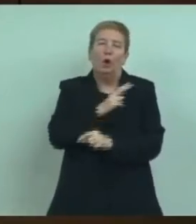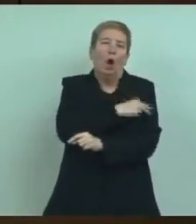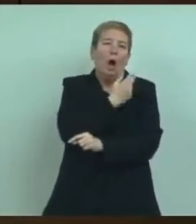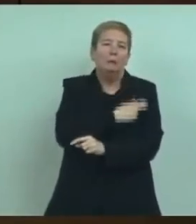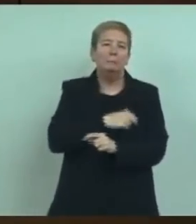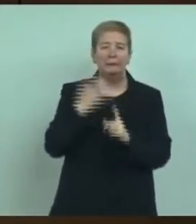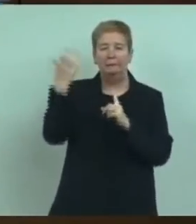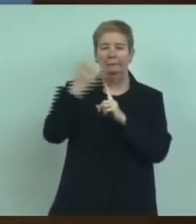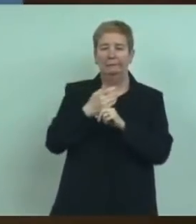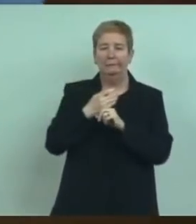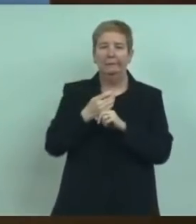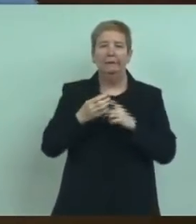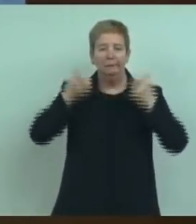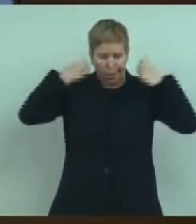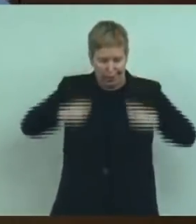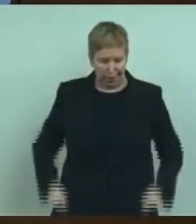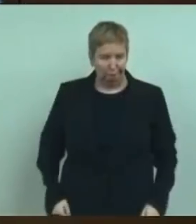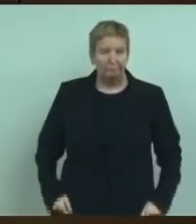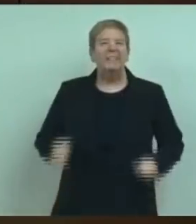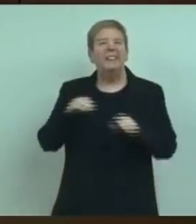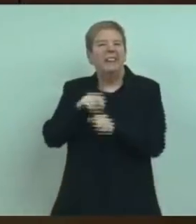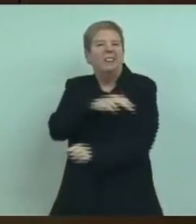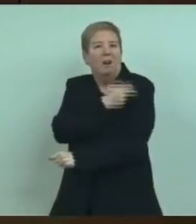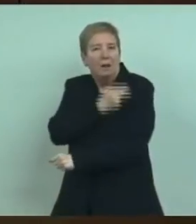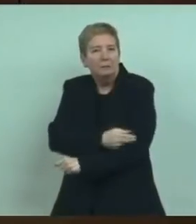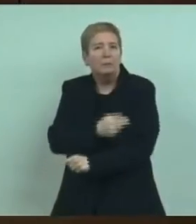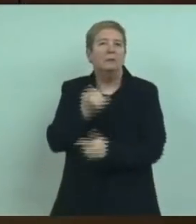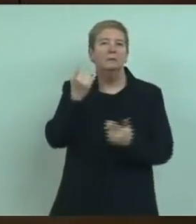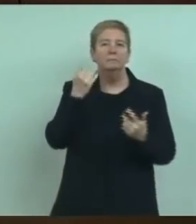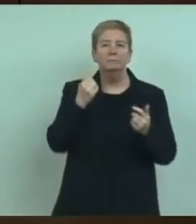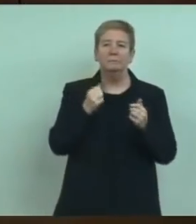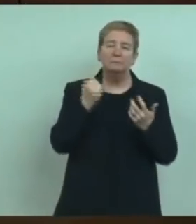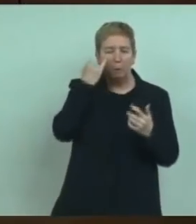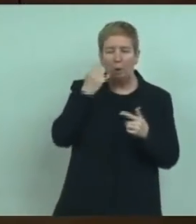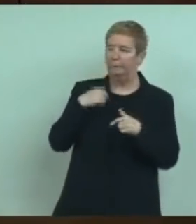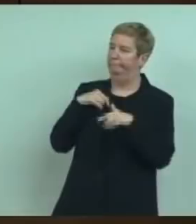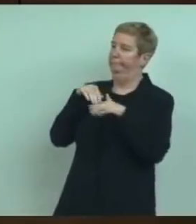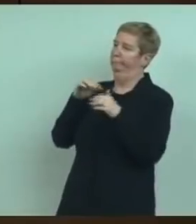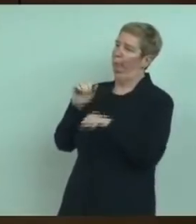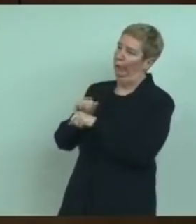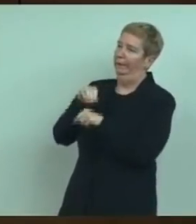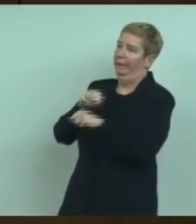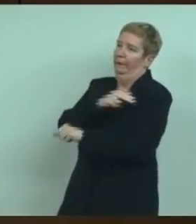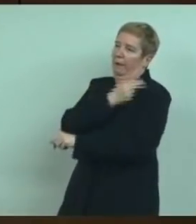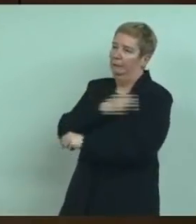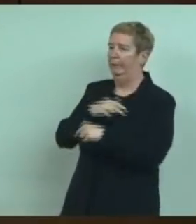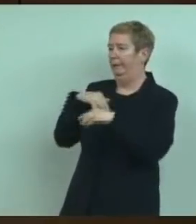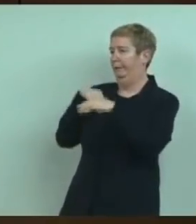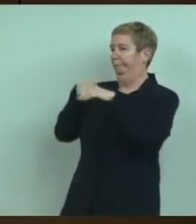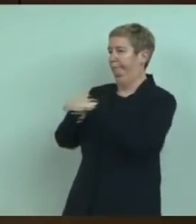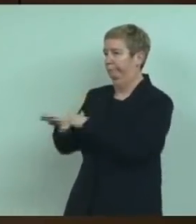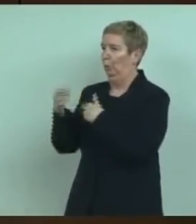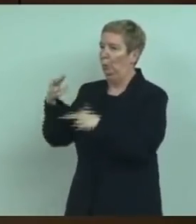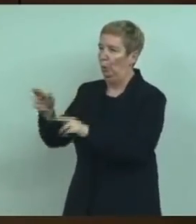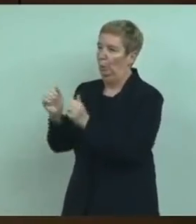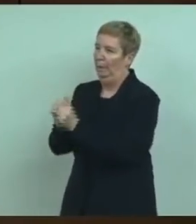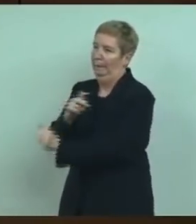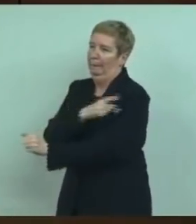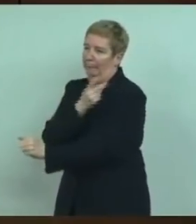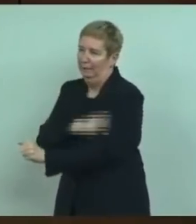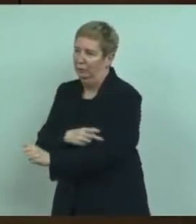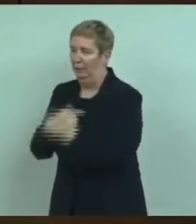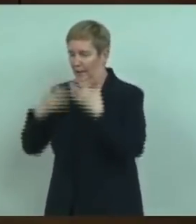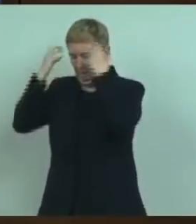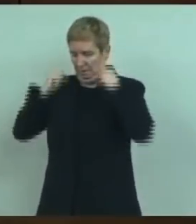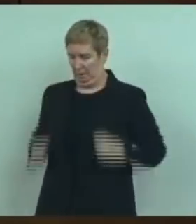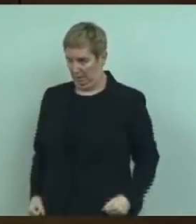would wear over your clothing to protect the patient from whatever you might have on your scrubs or your clothing. This can be